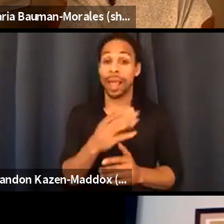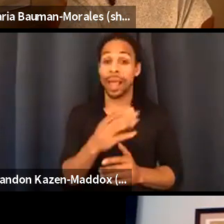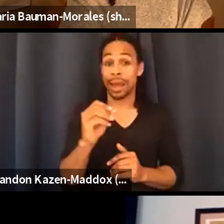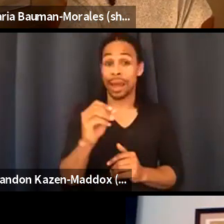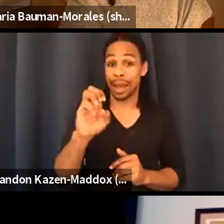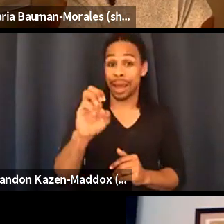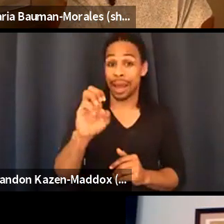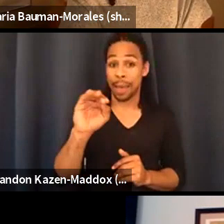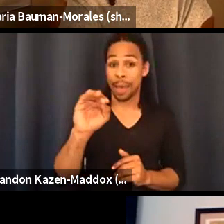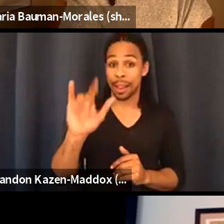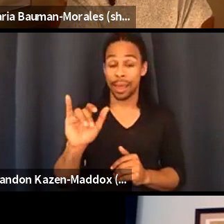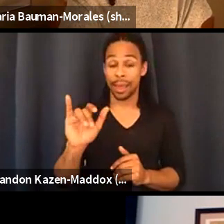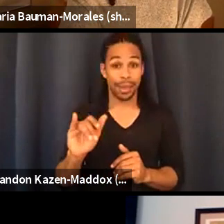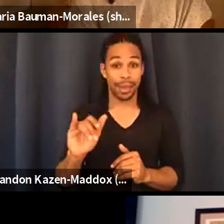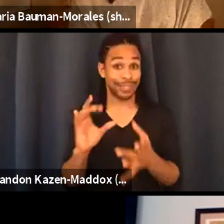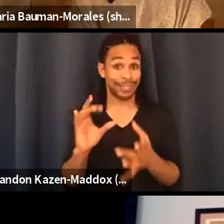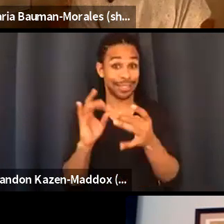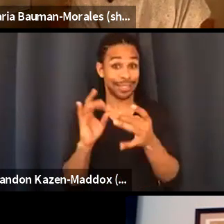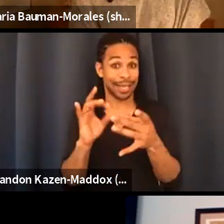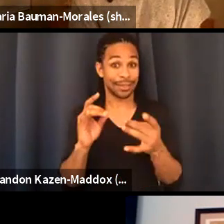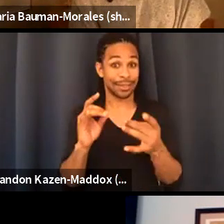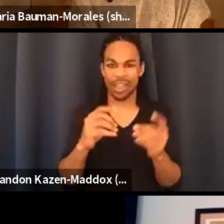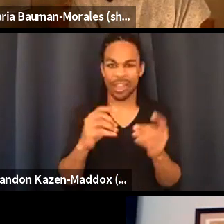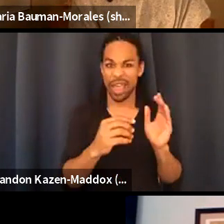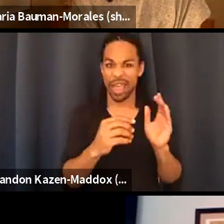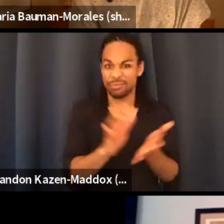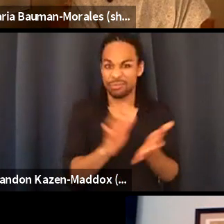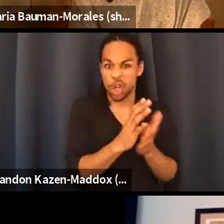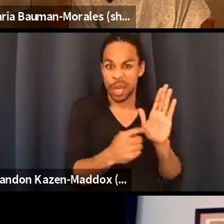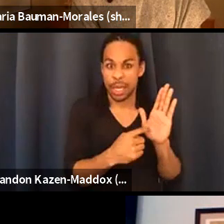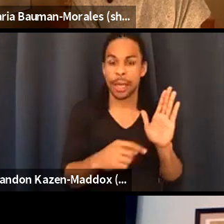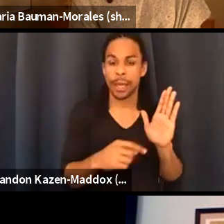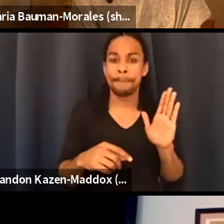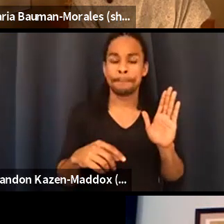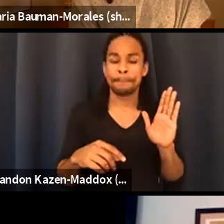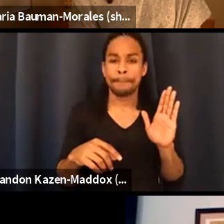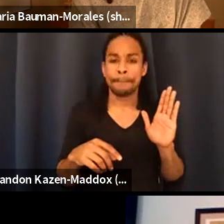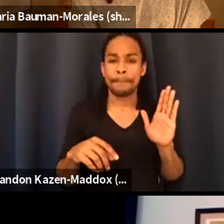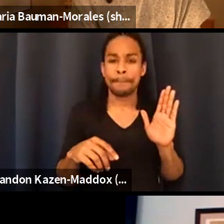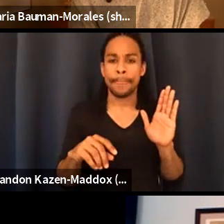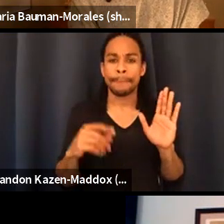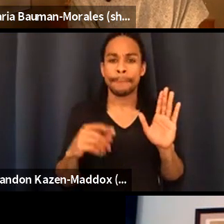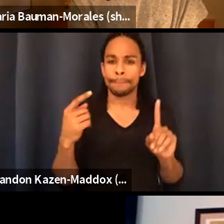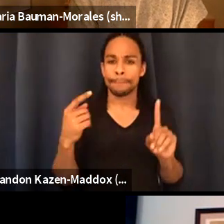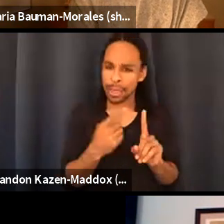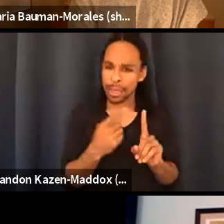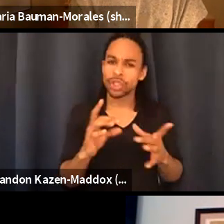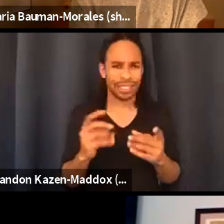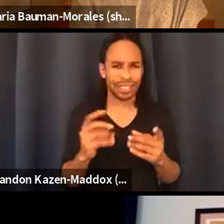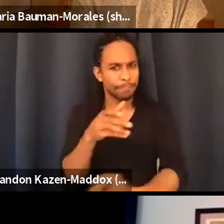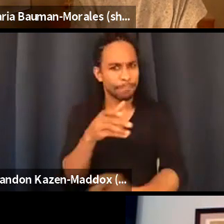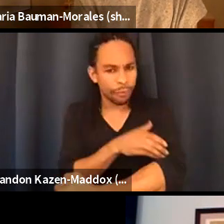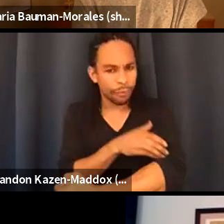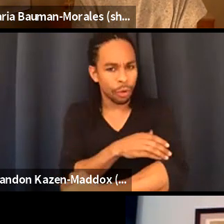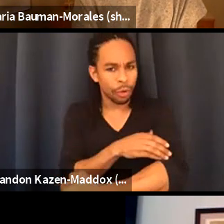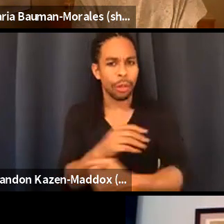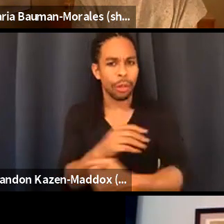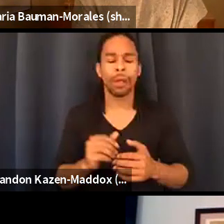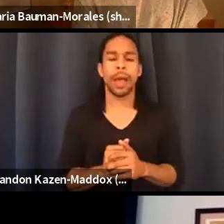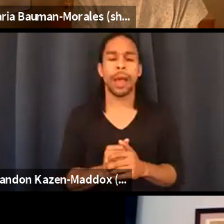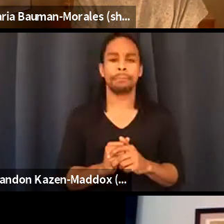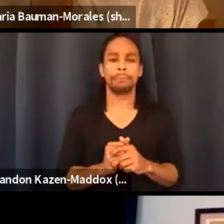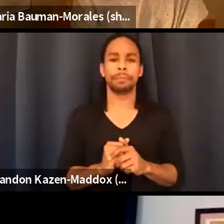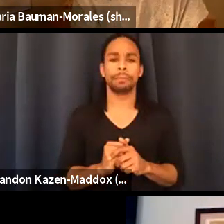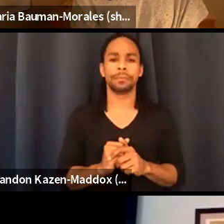so powerful is this notion that there's been a trend for touring artists to